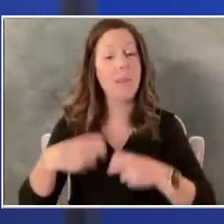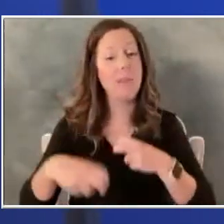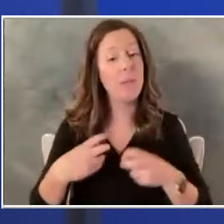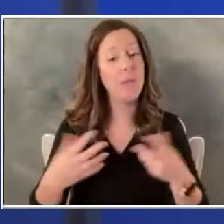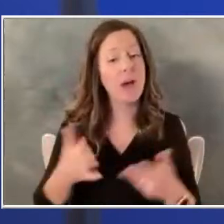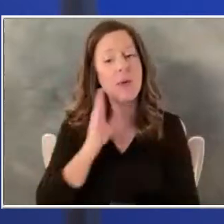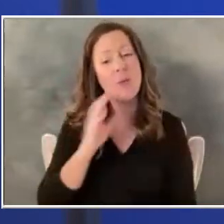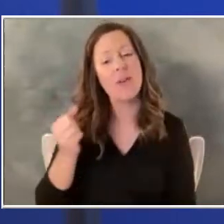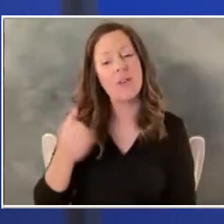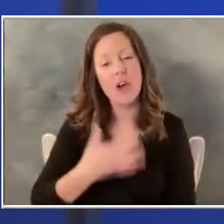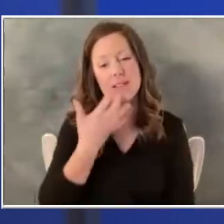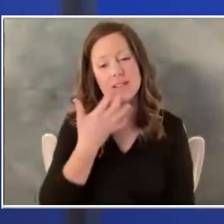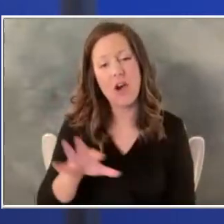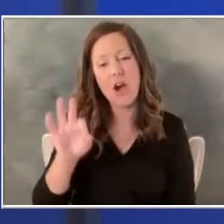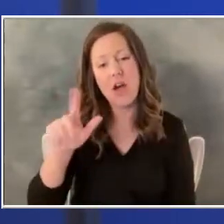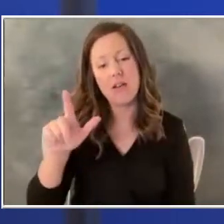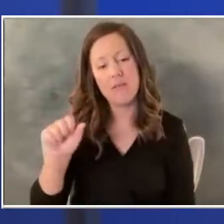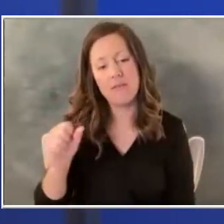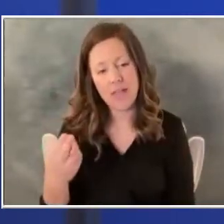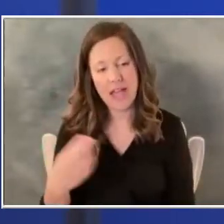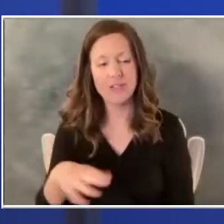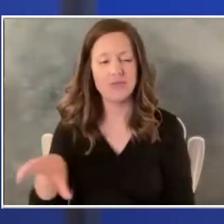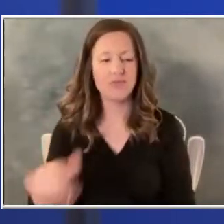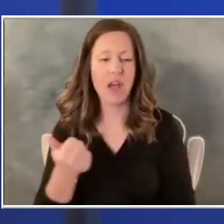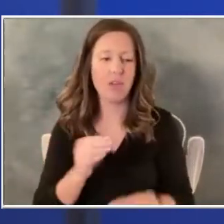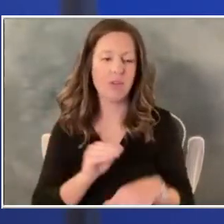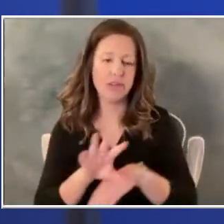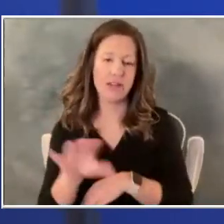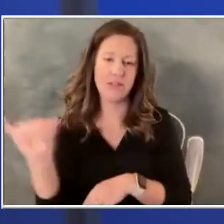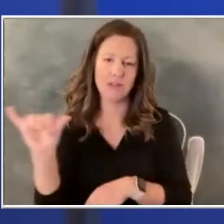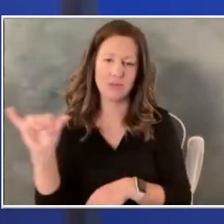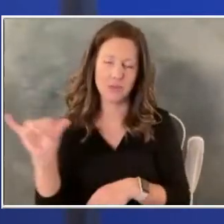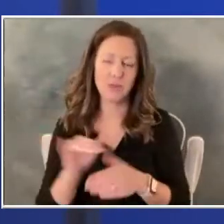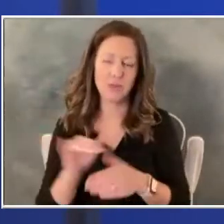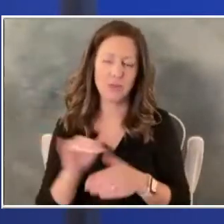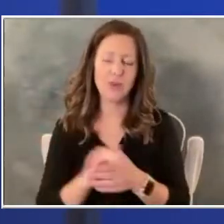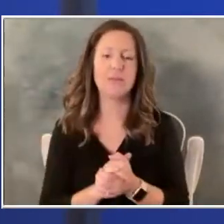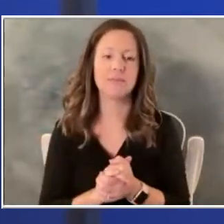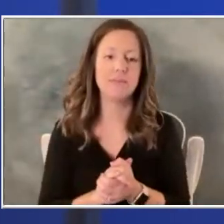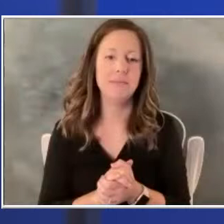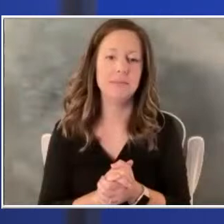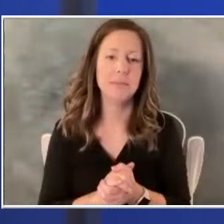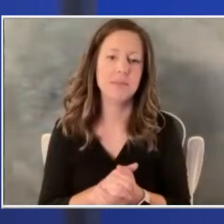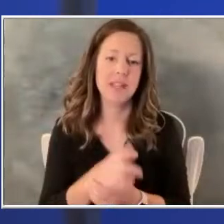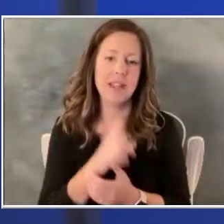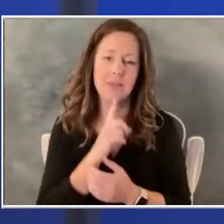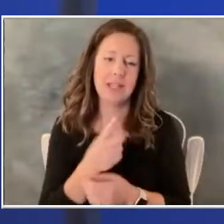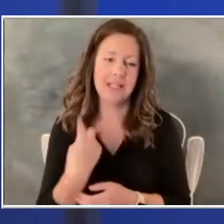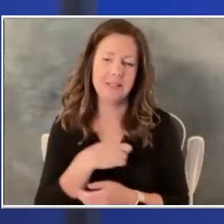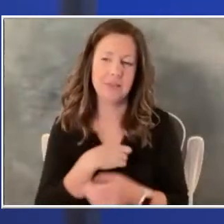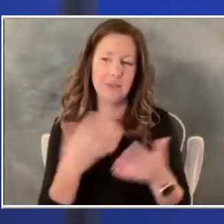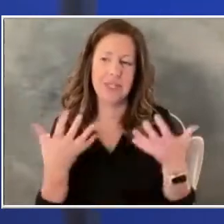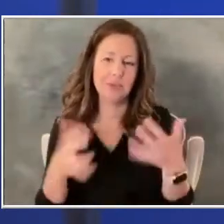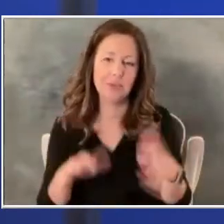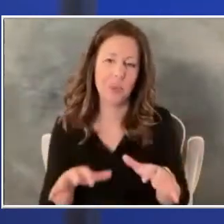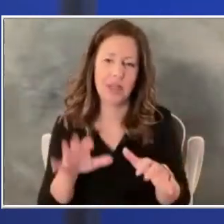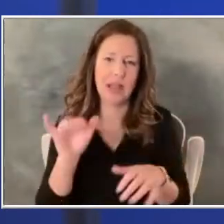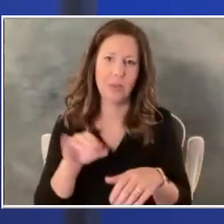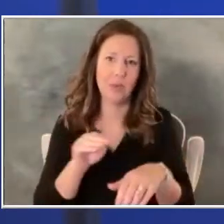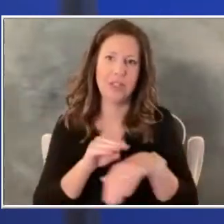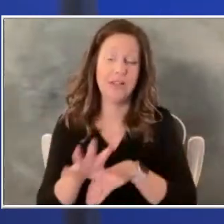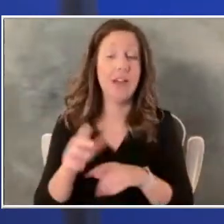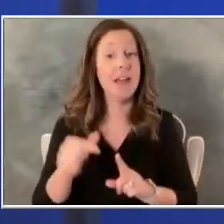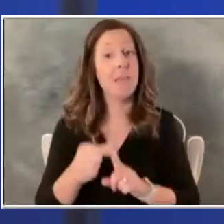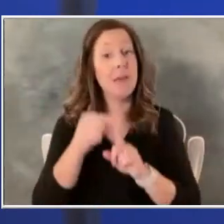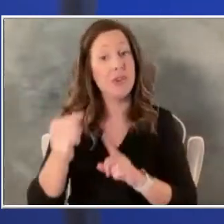flash and other side effects. And we would like to avoid those side effects, especially if you don't know that you're going to get breast